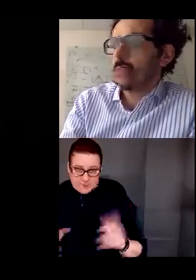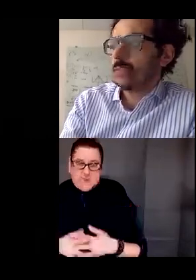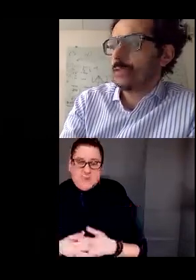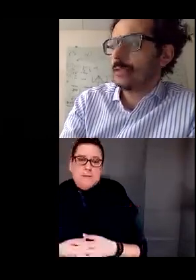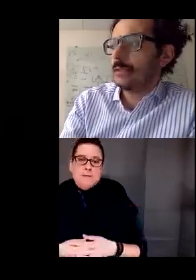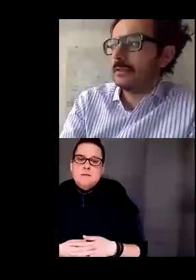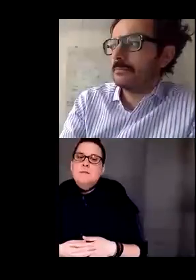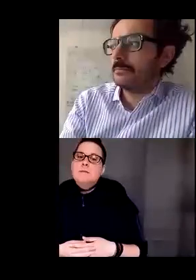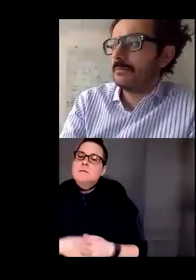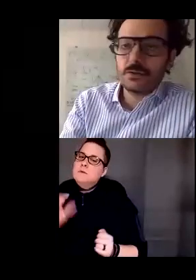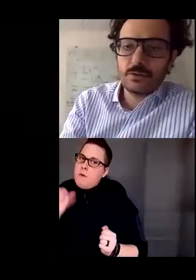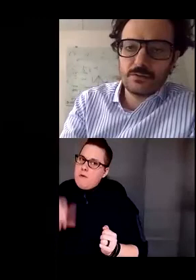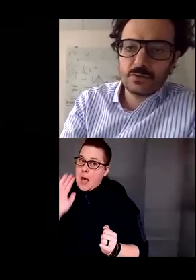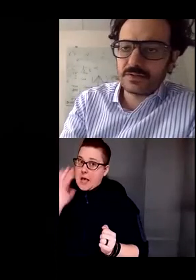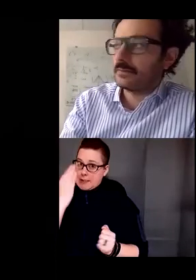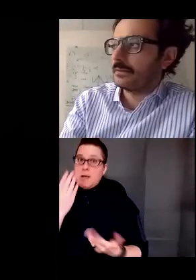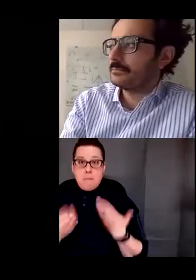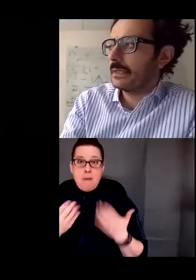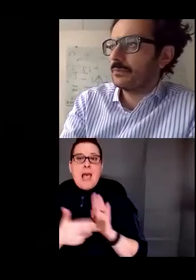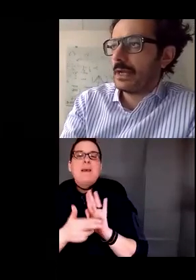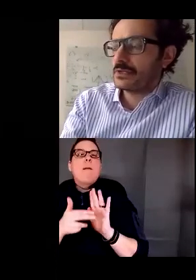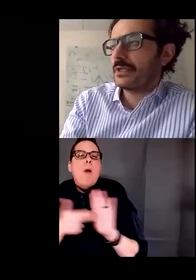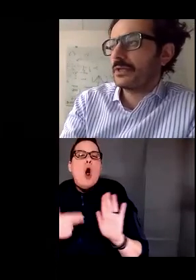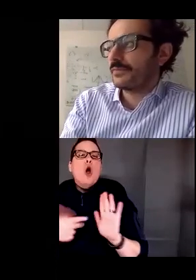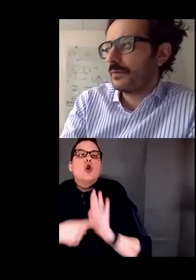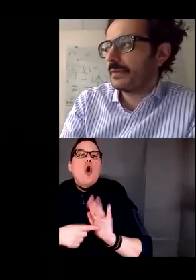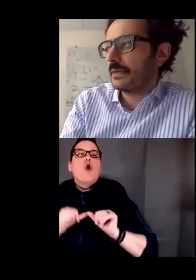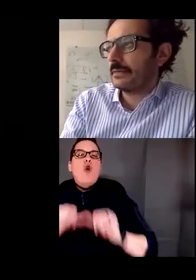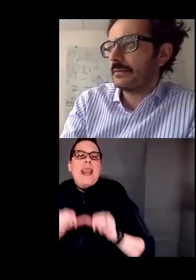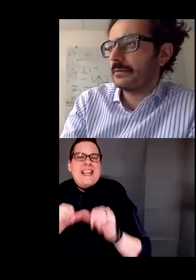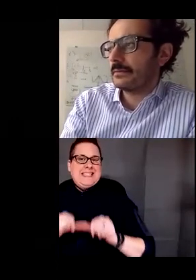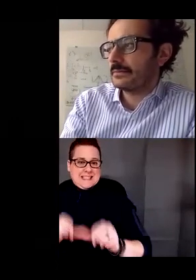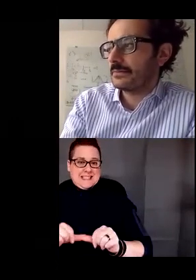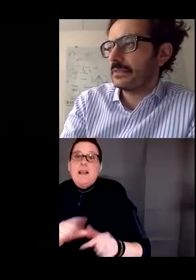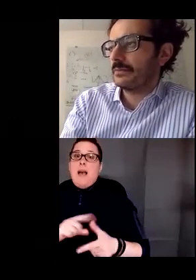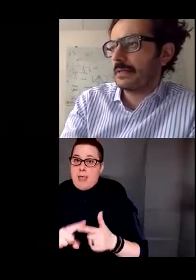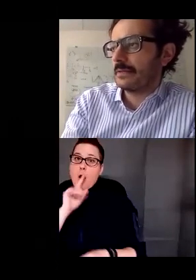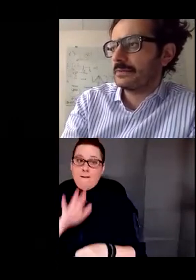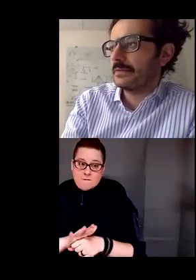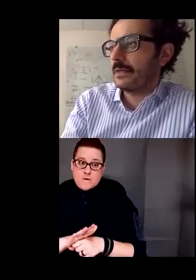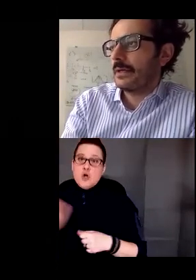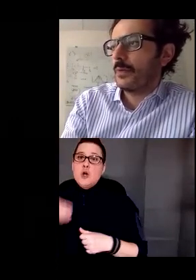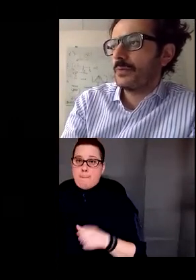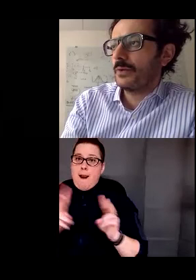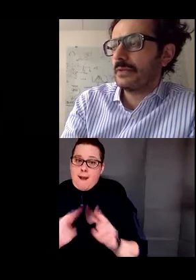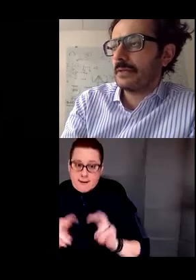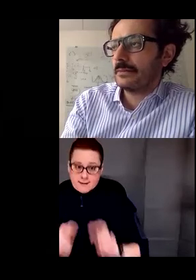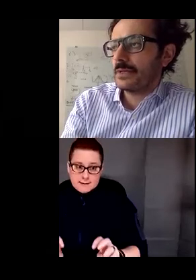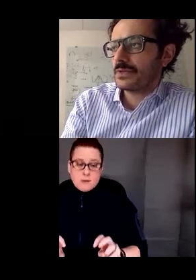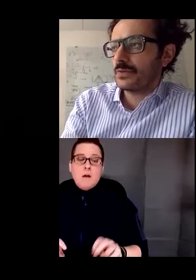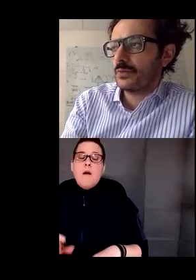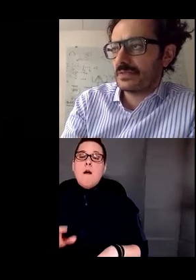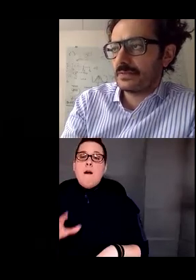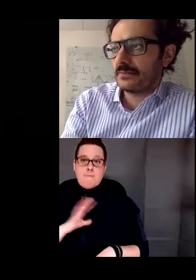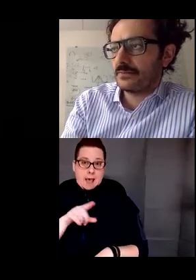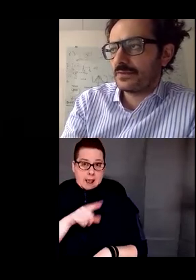that looked like a marker of chronicity. And we actually confirmed that in the subsequent analysis. When we looked at the